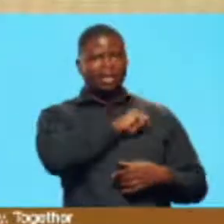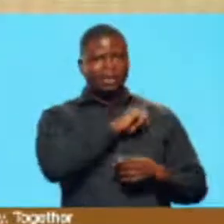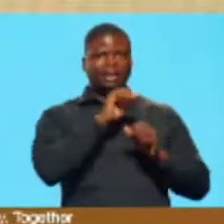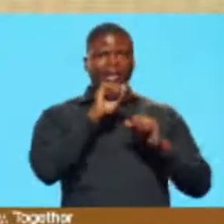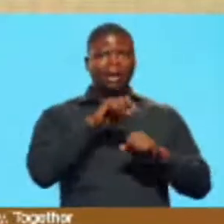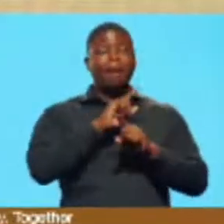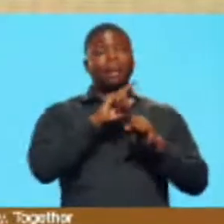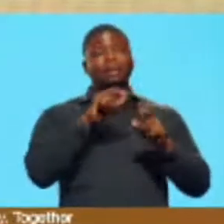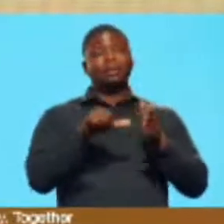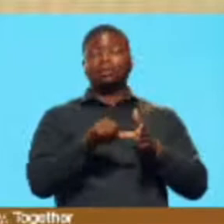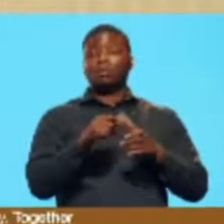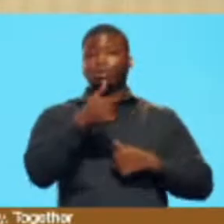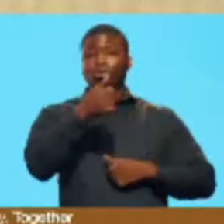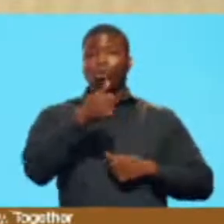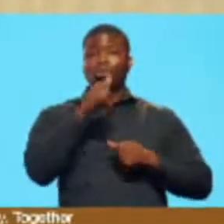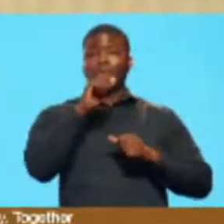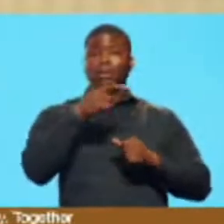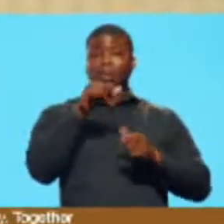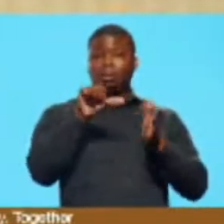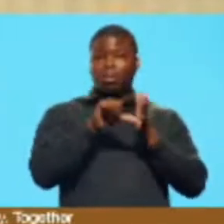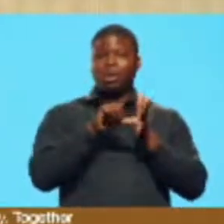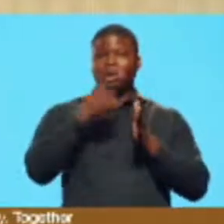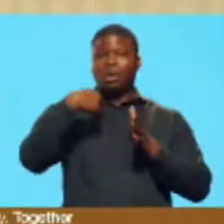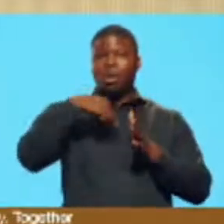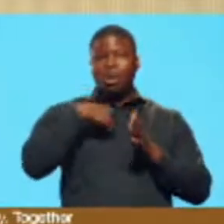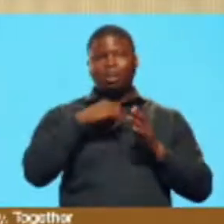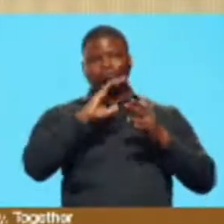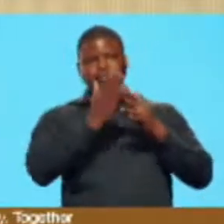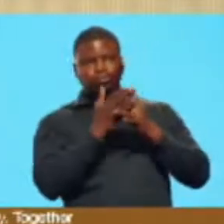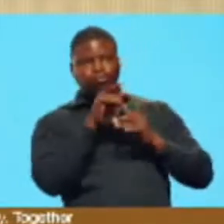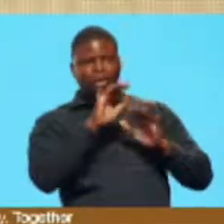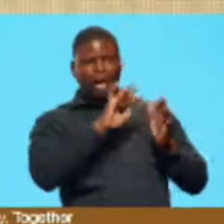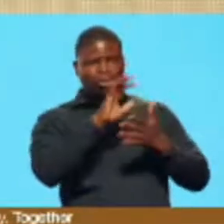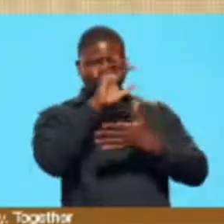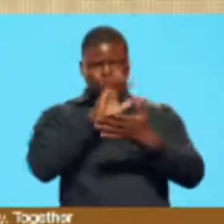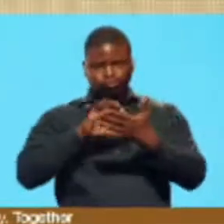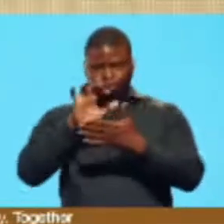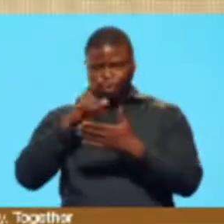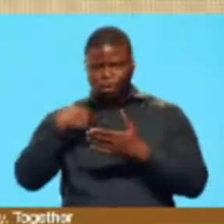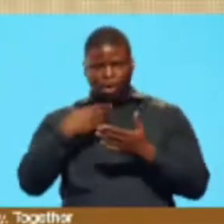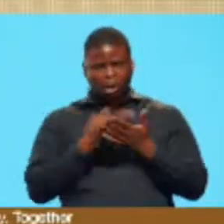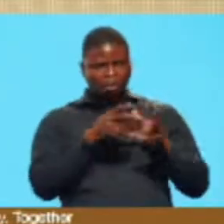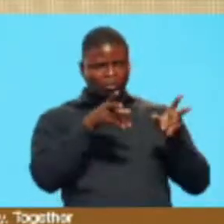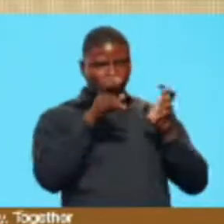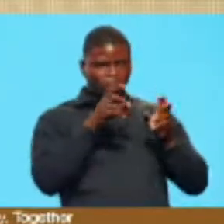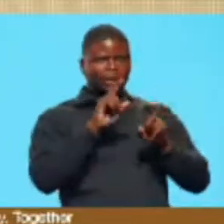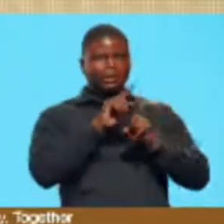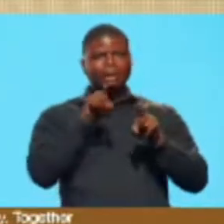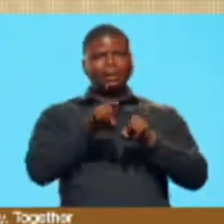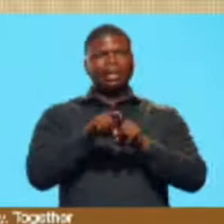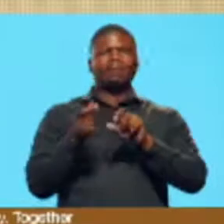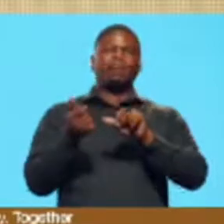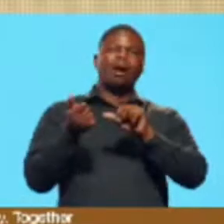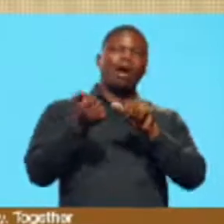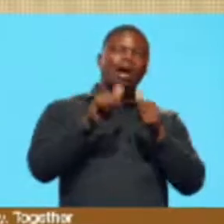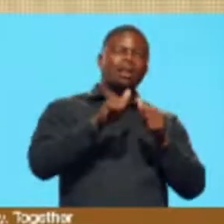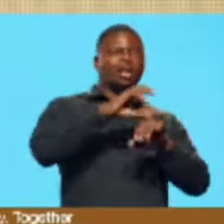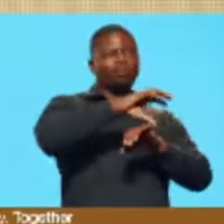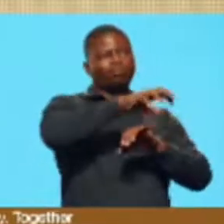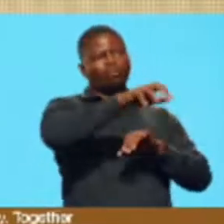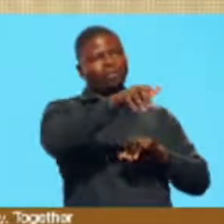case studies, because you are now reflecting in one of the provinces, and we want to encourage our